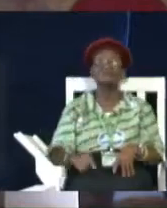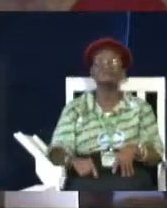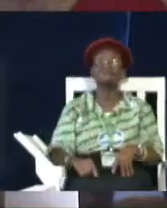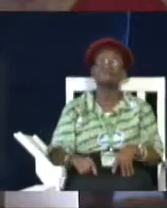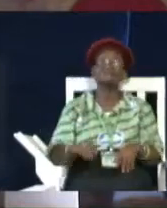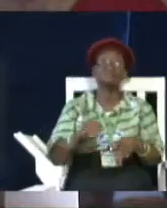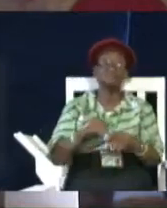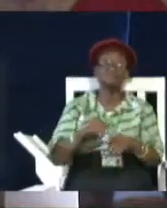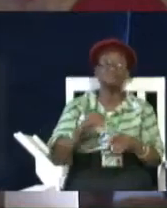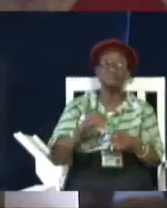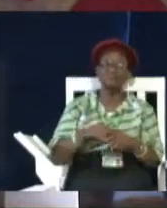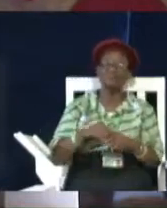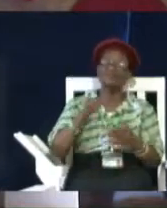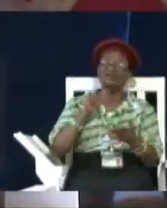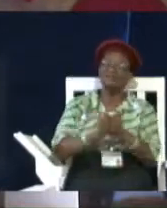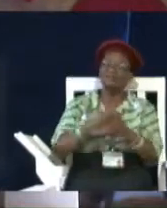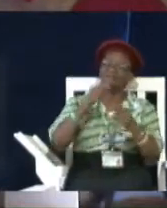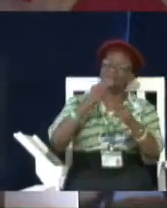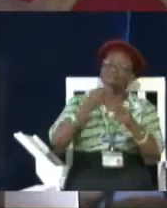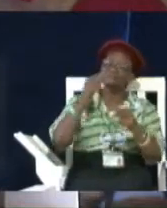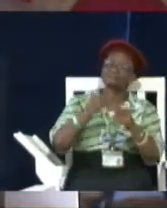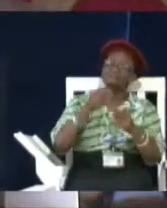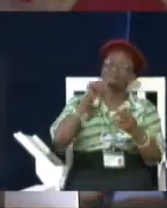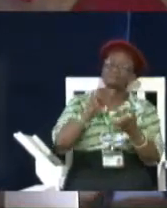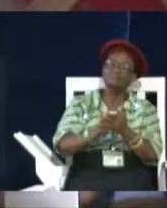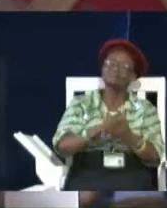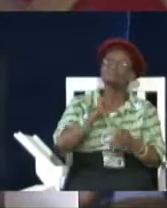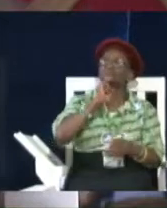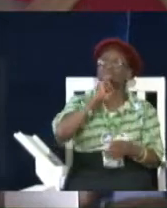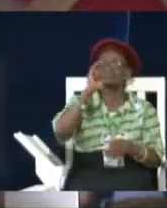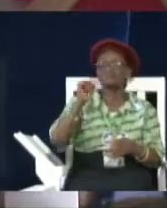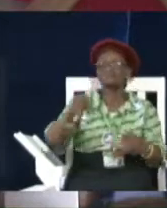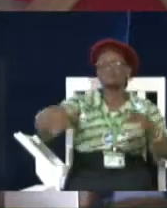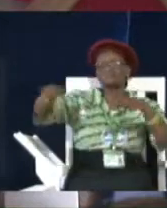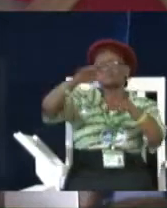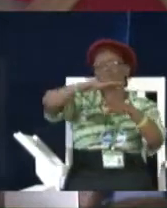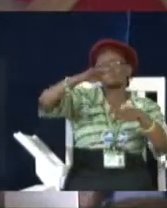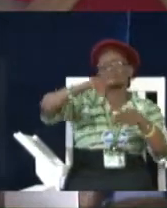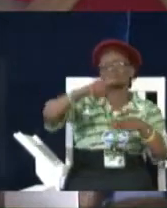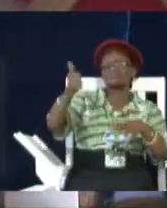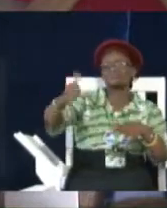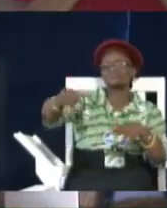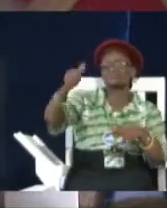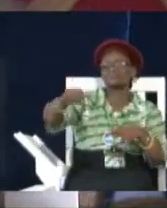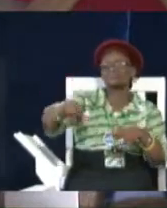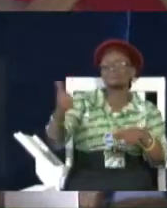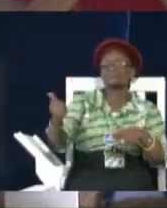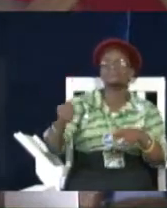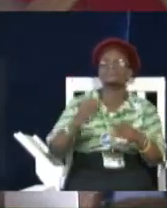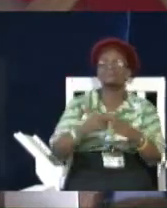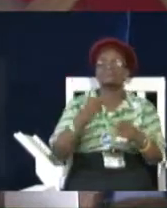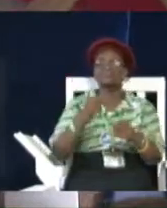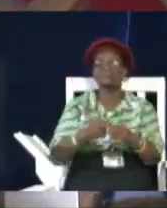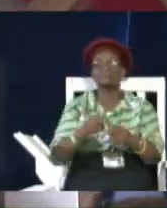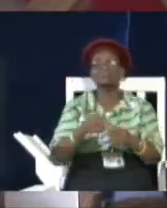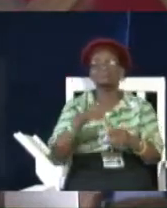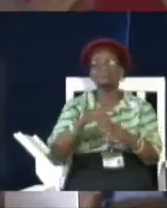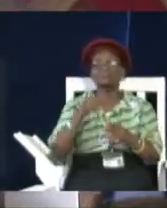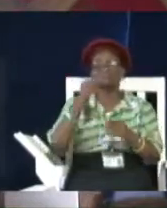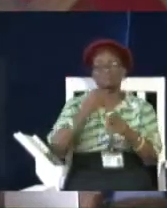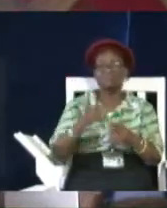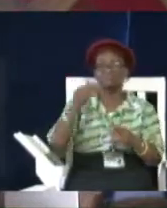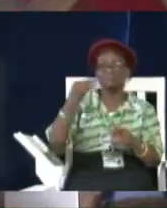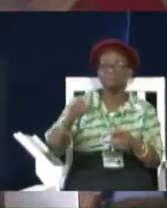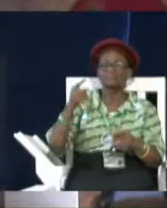In that name that's above every other name, in the name of the one who organized this Congress,